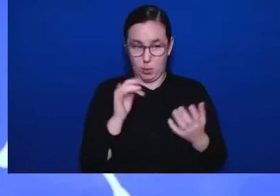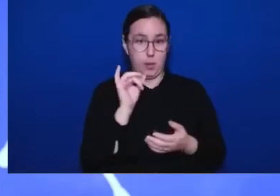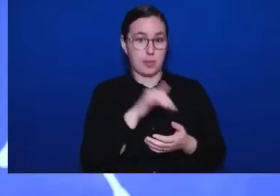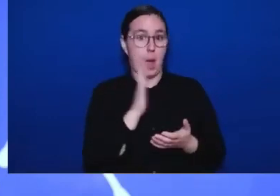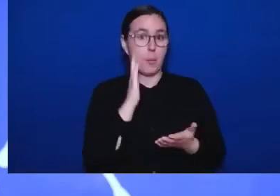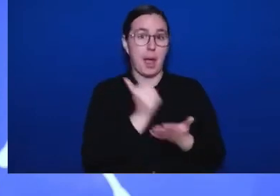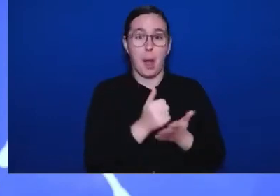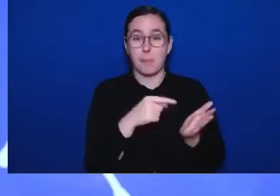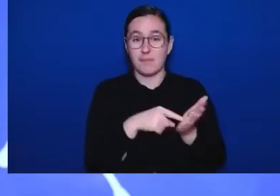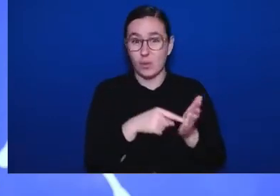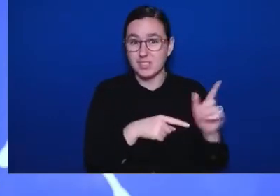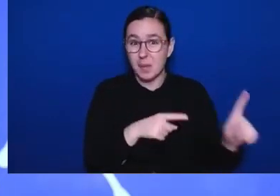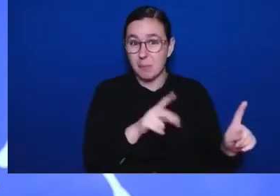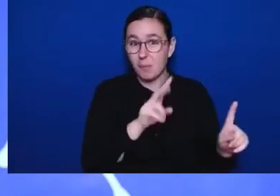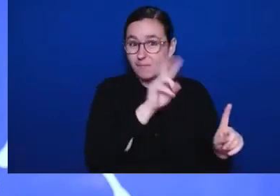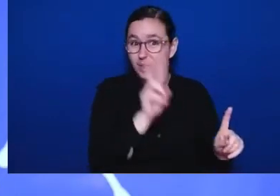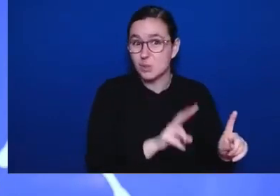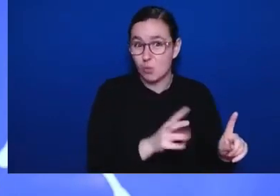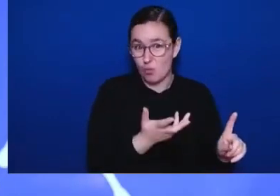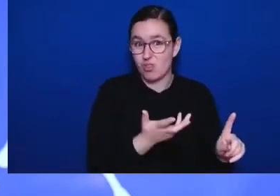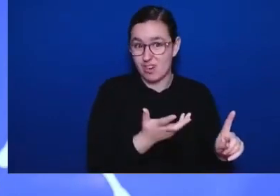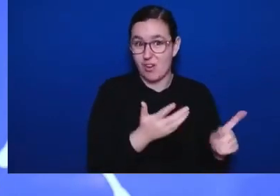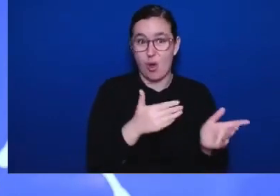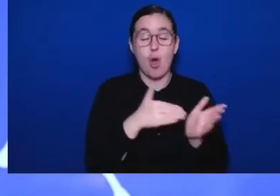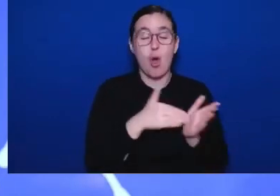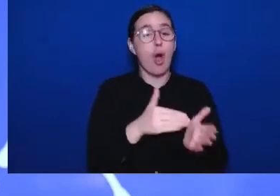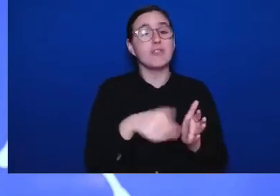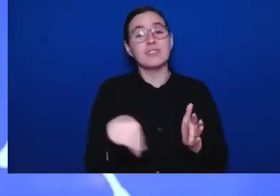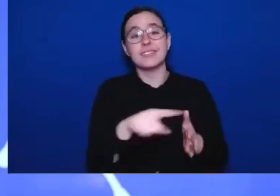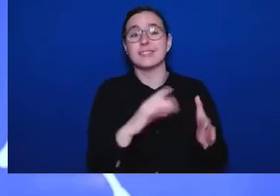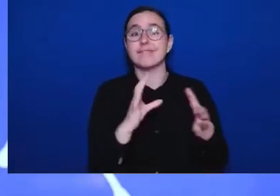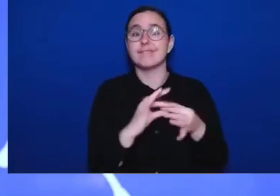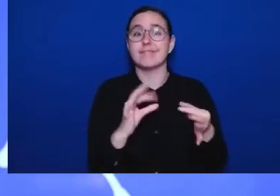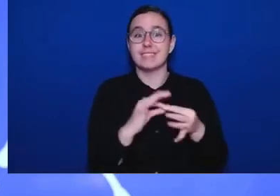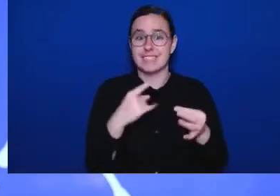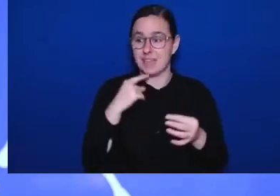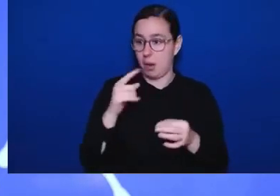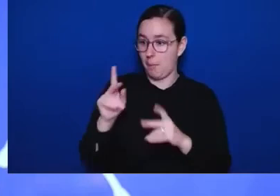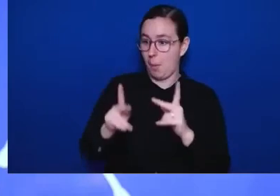often talk about a population or an increasing number of